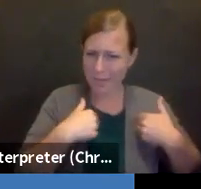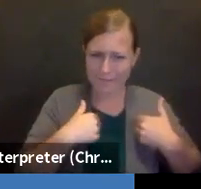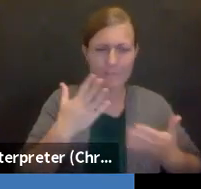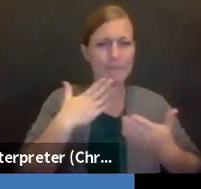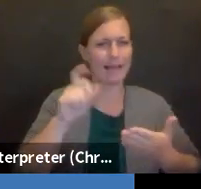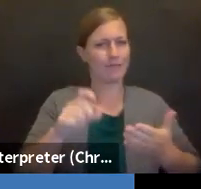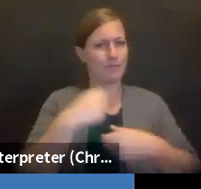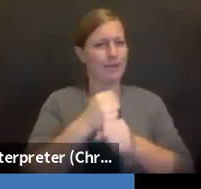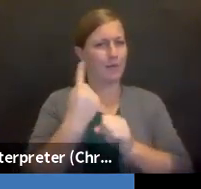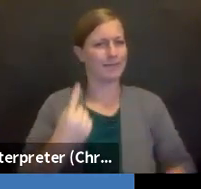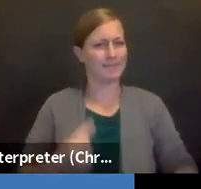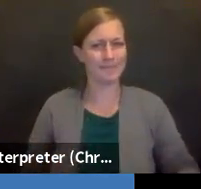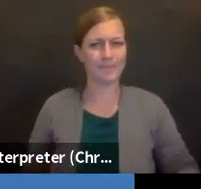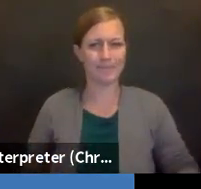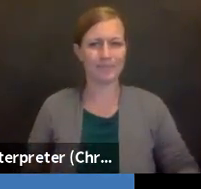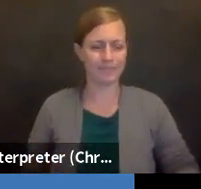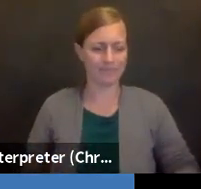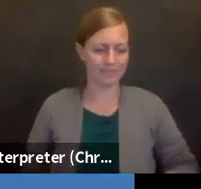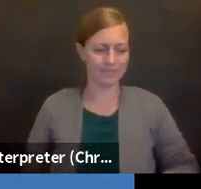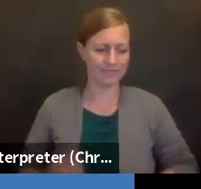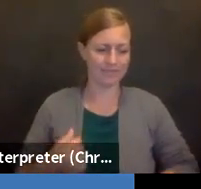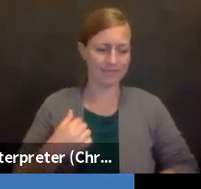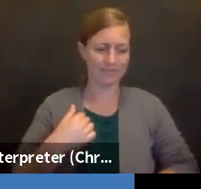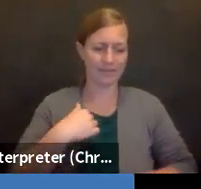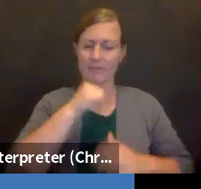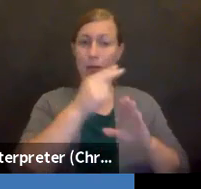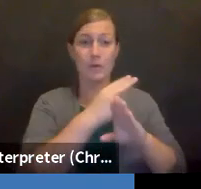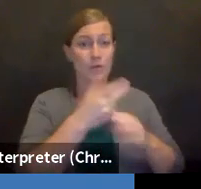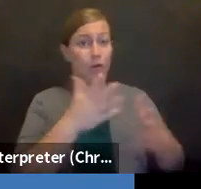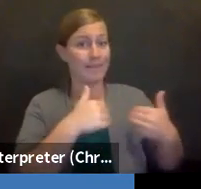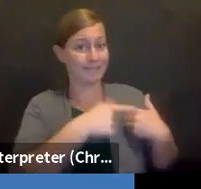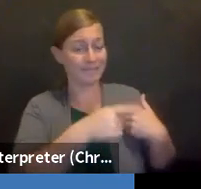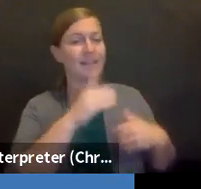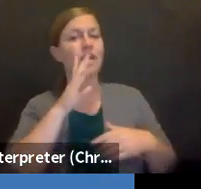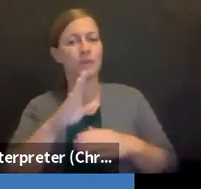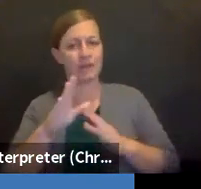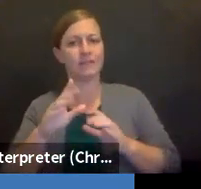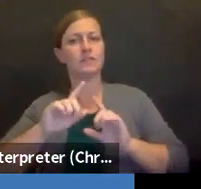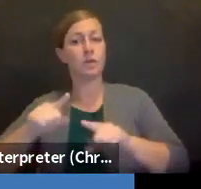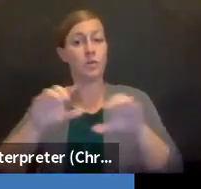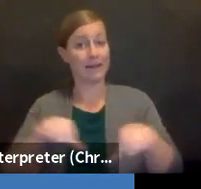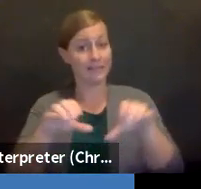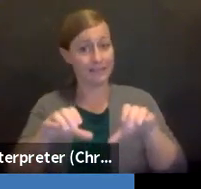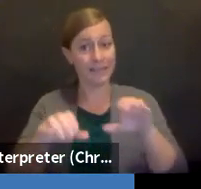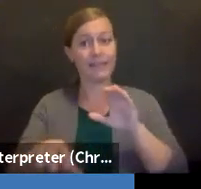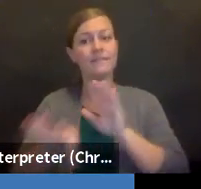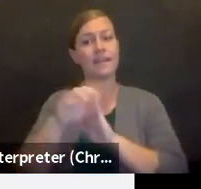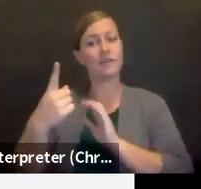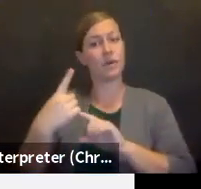make one. So I'm not going to tag an activity. I'm going to go to activities. I'm going to find one from my